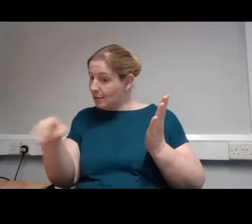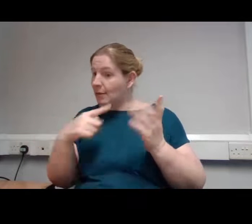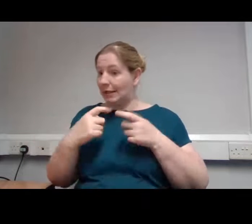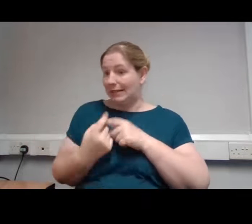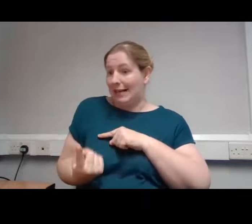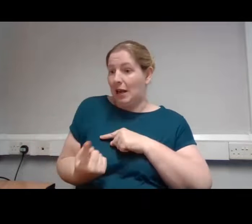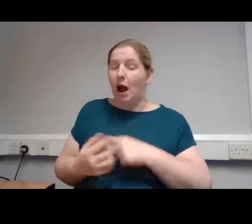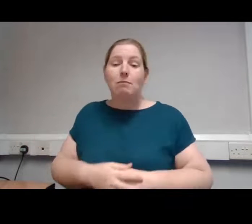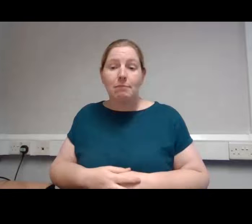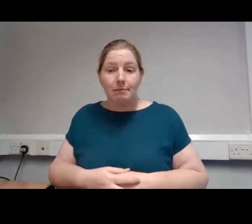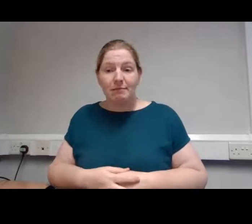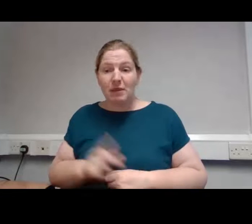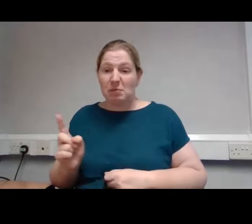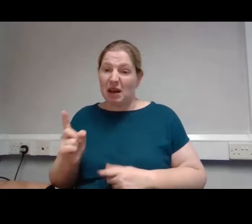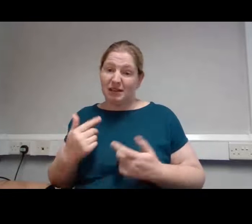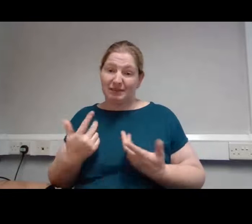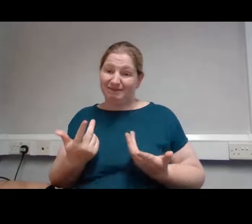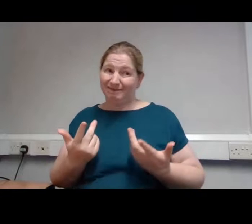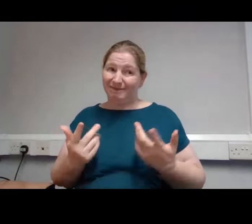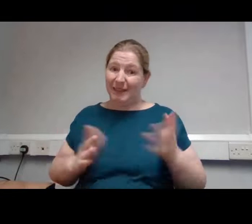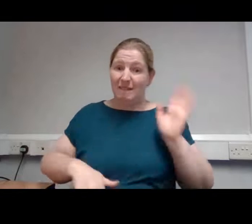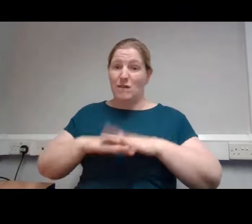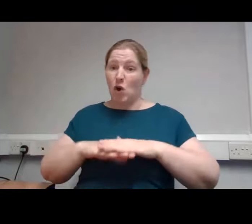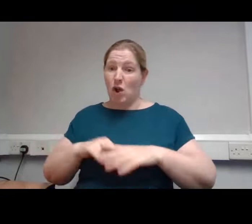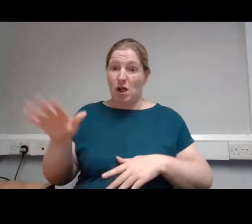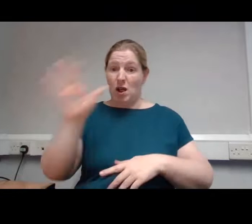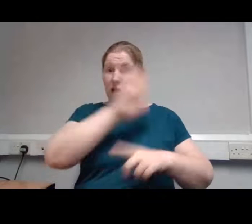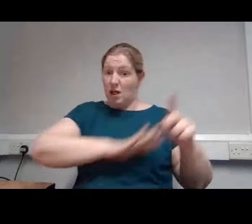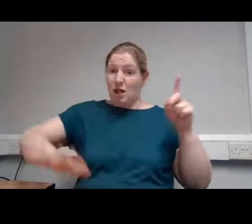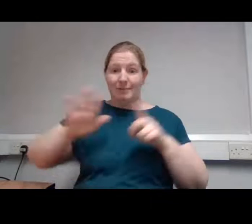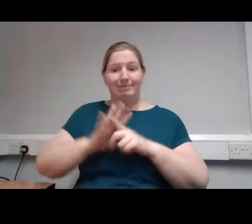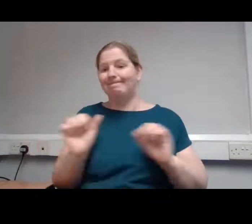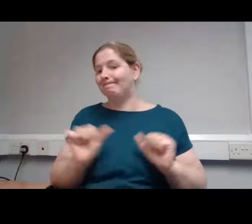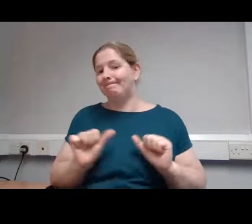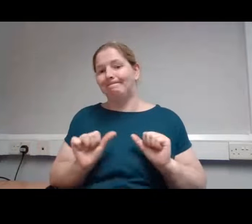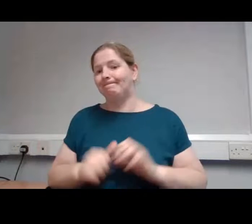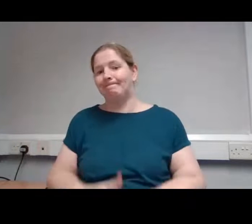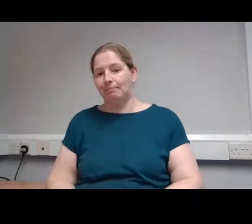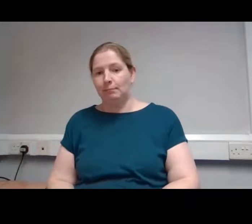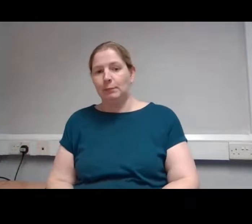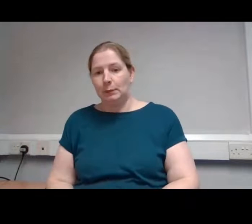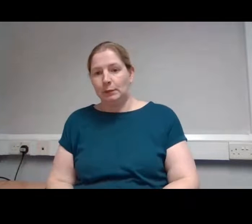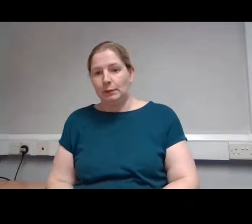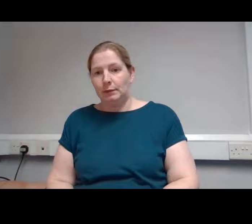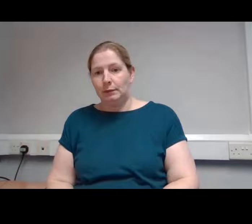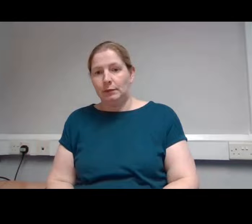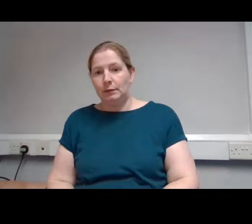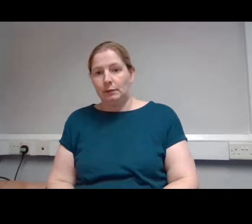But we do not have them everywhere at the moment.